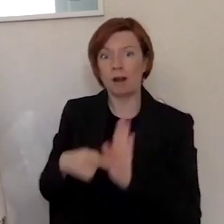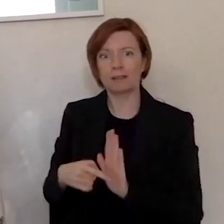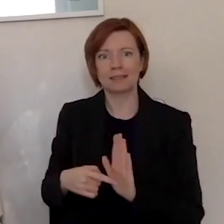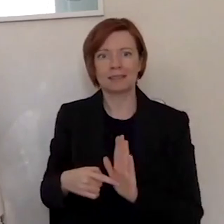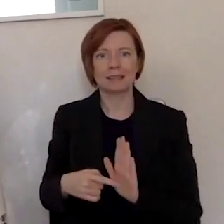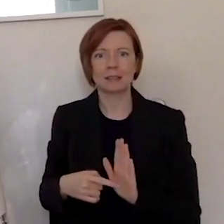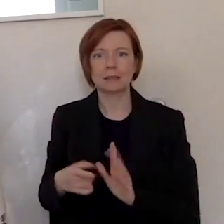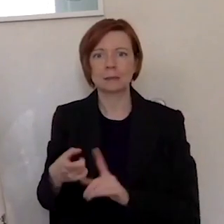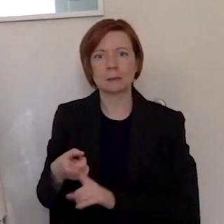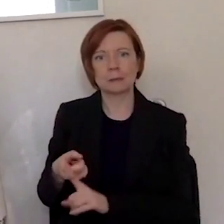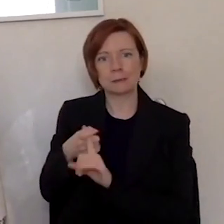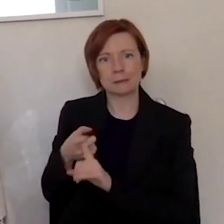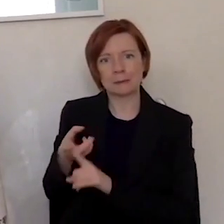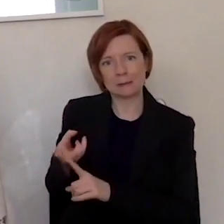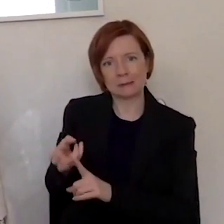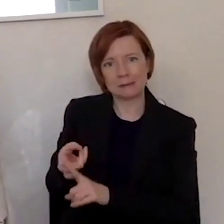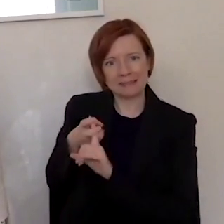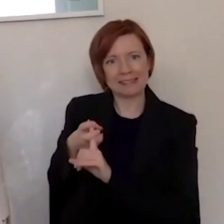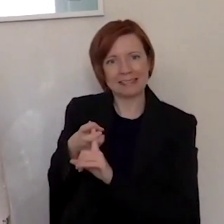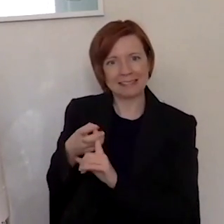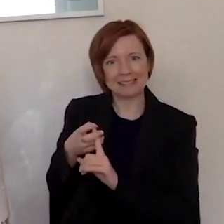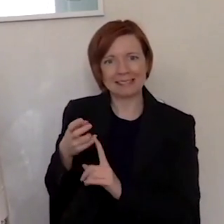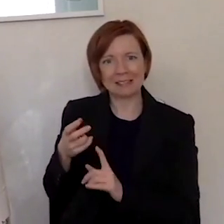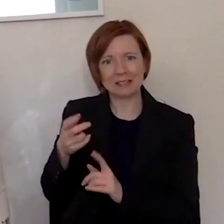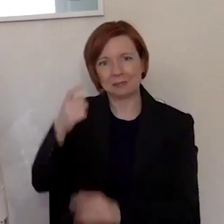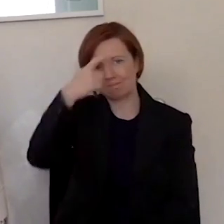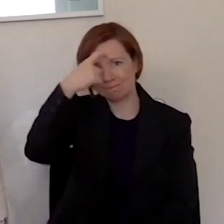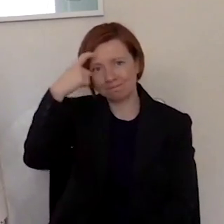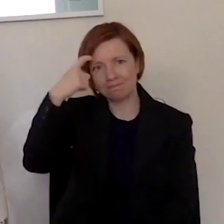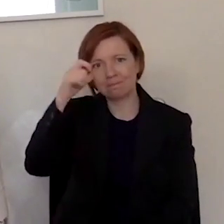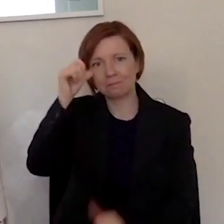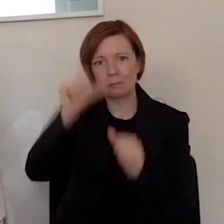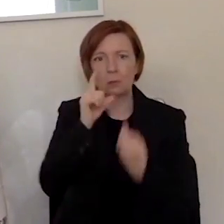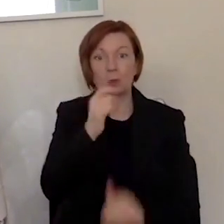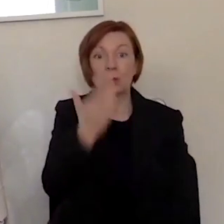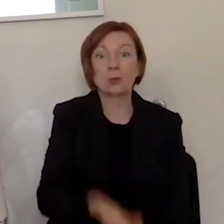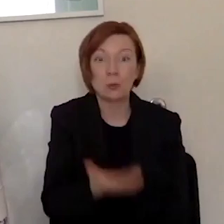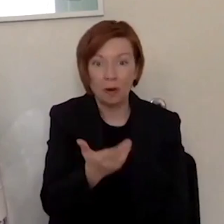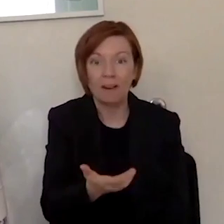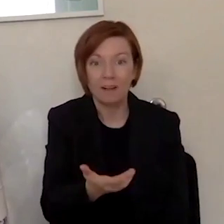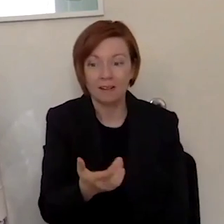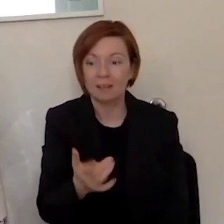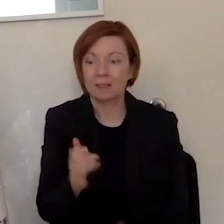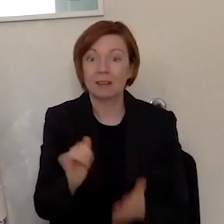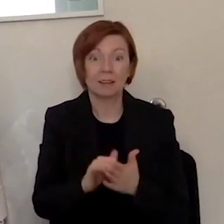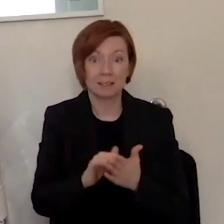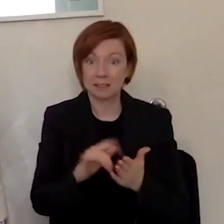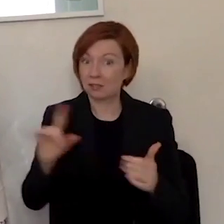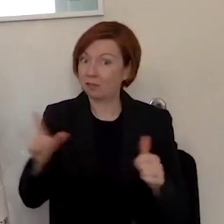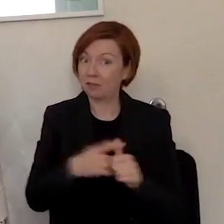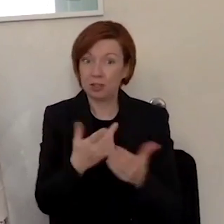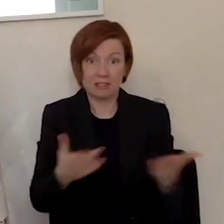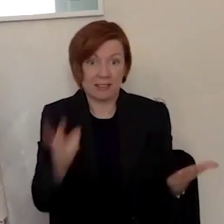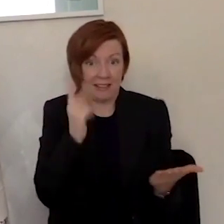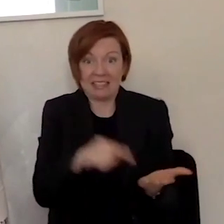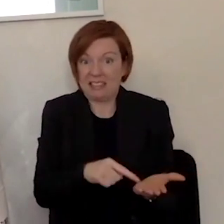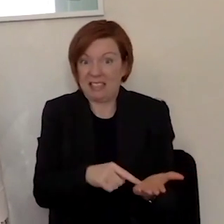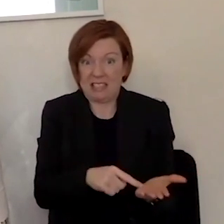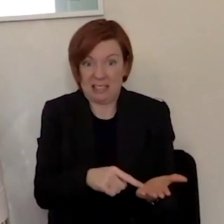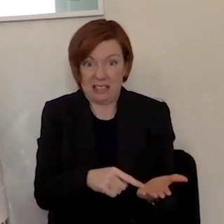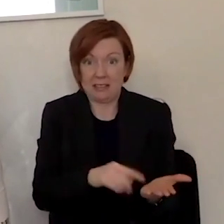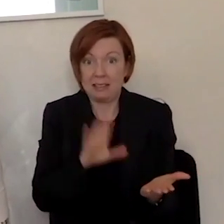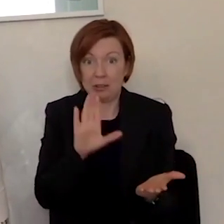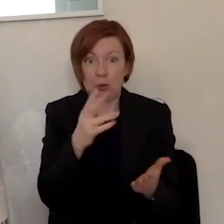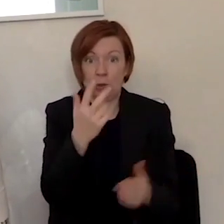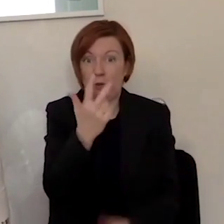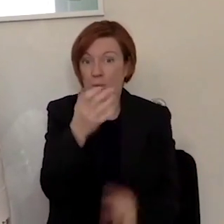kind of like a hook for remembering who you are and what you're about, because this is the first thing they will